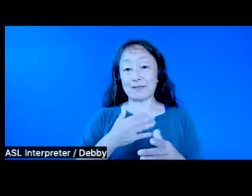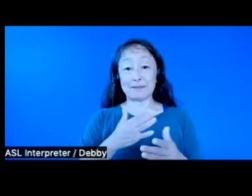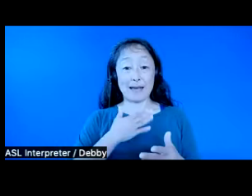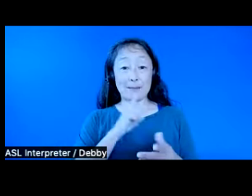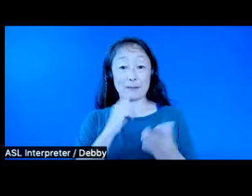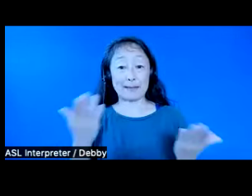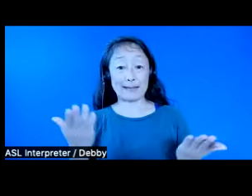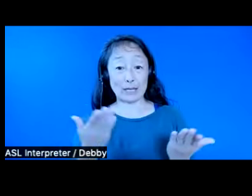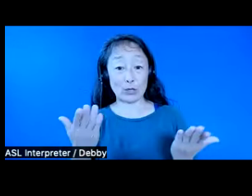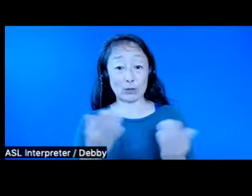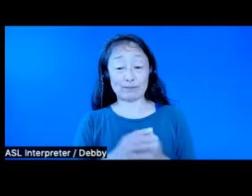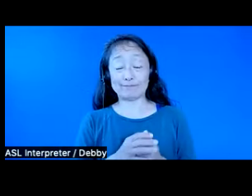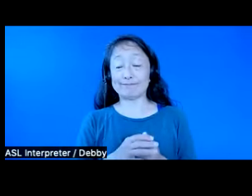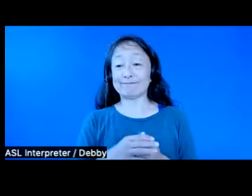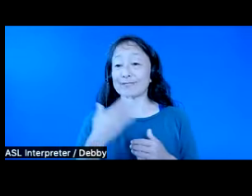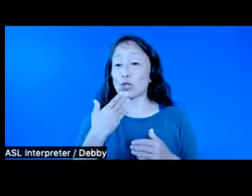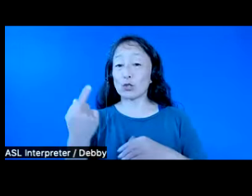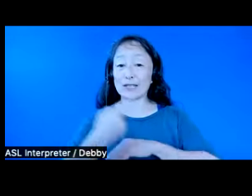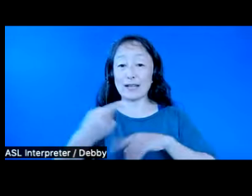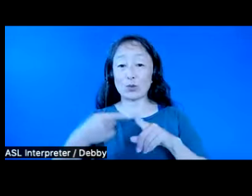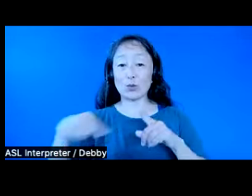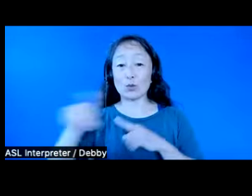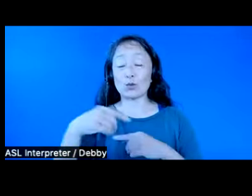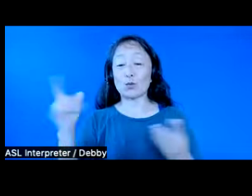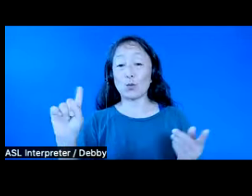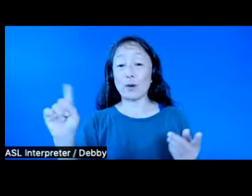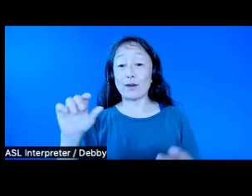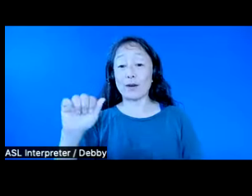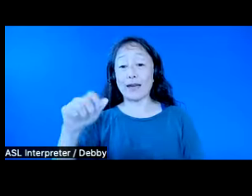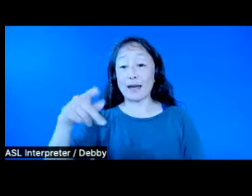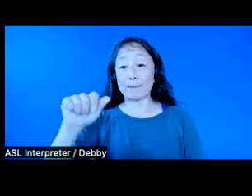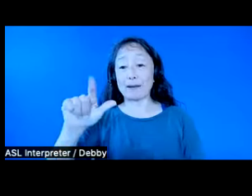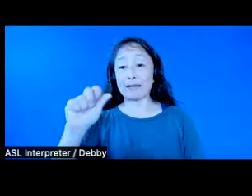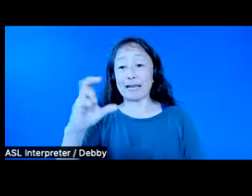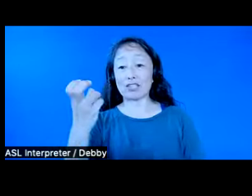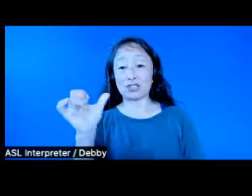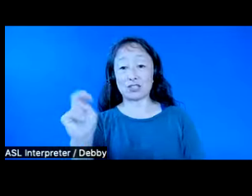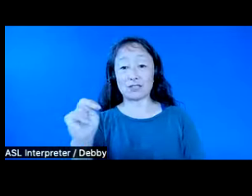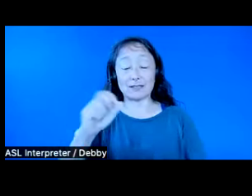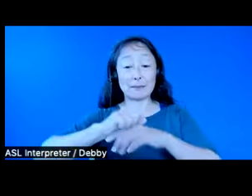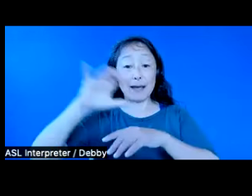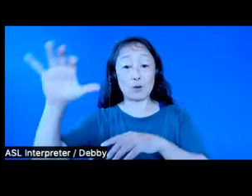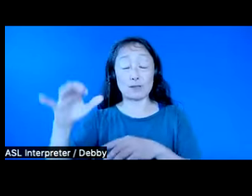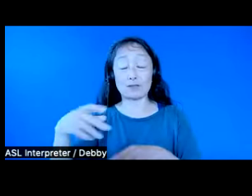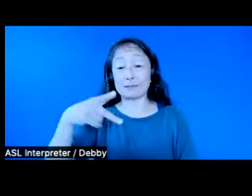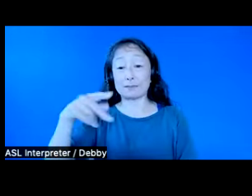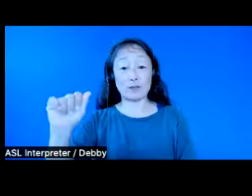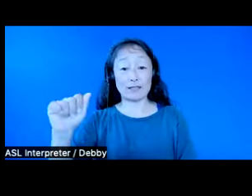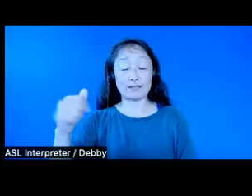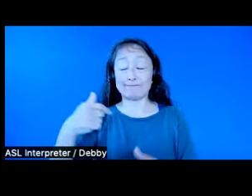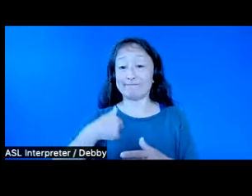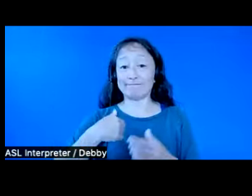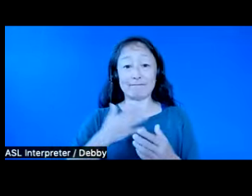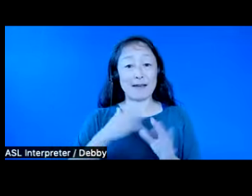to you all. I am in the Appalachian Mountains of Pennsylvania, where my family has lived for many